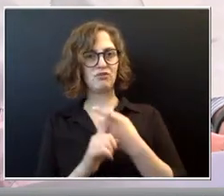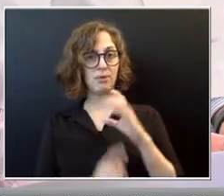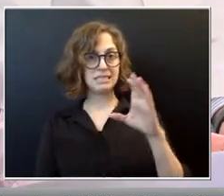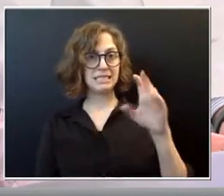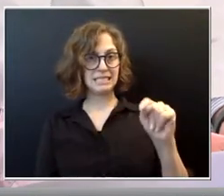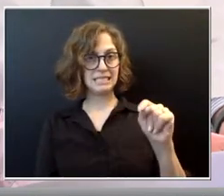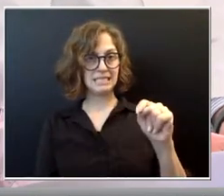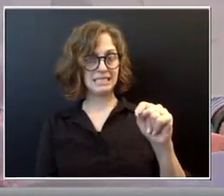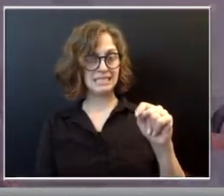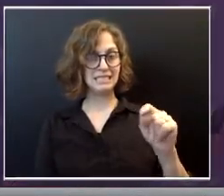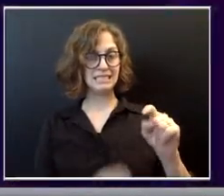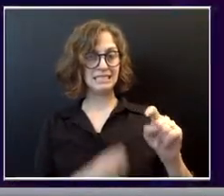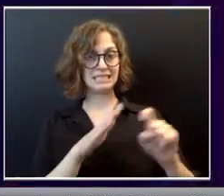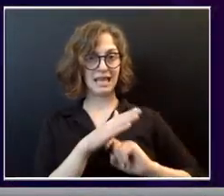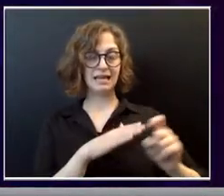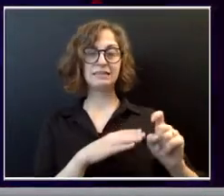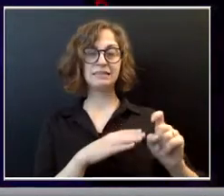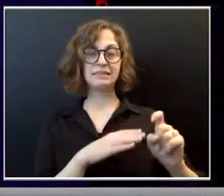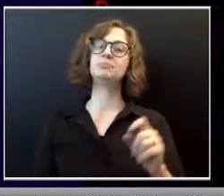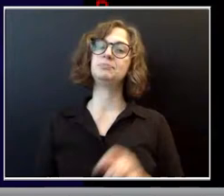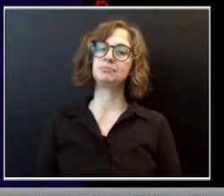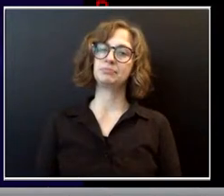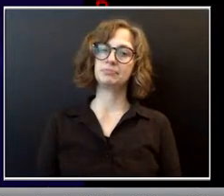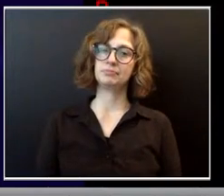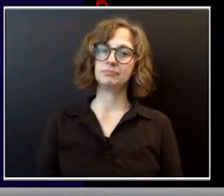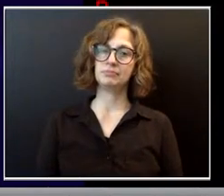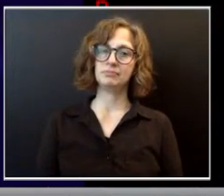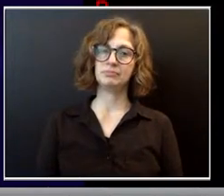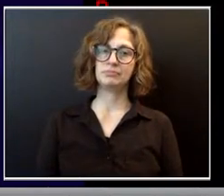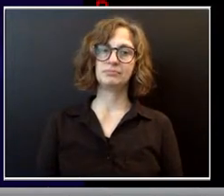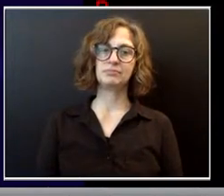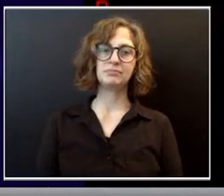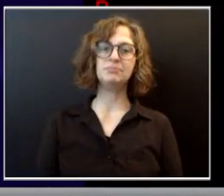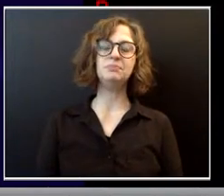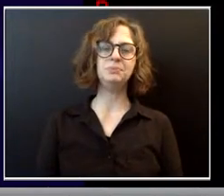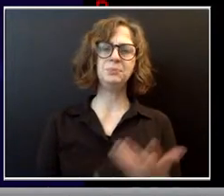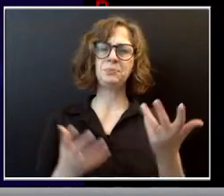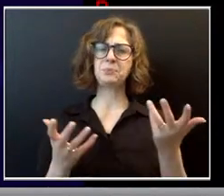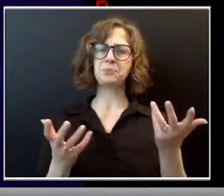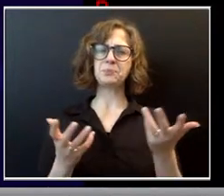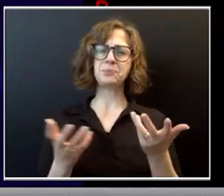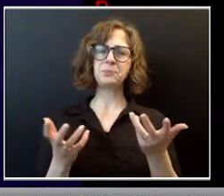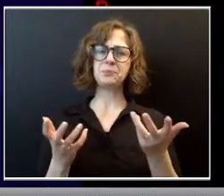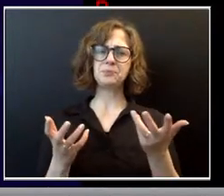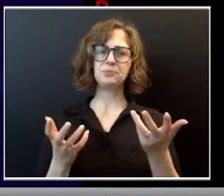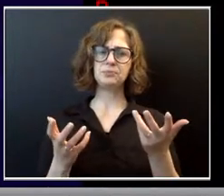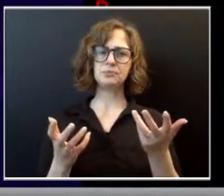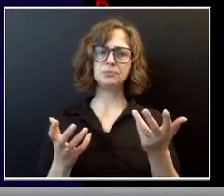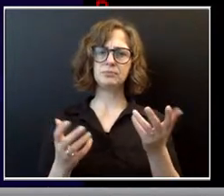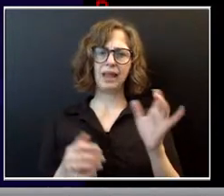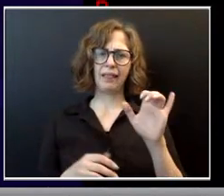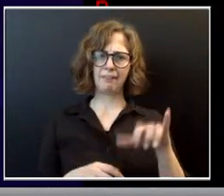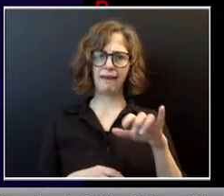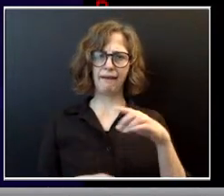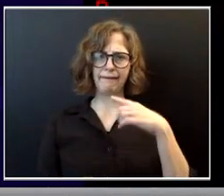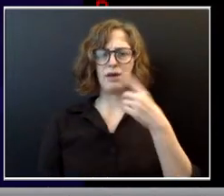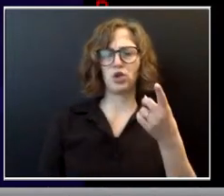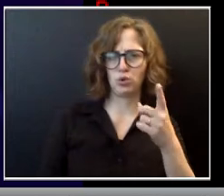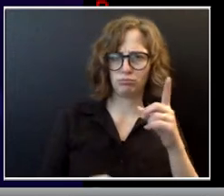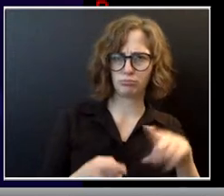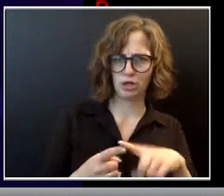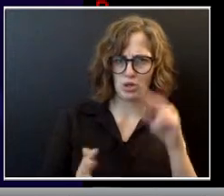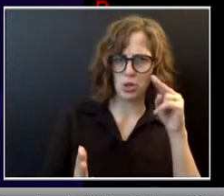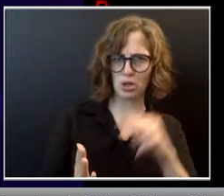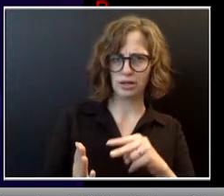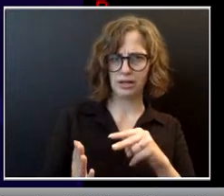CT scan, when we pull that up, what does this tell you, this CT scan? Yeah, so this is a